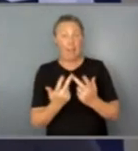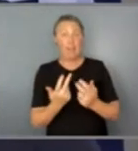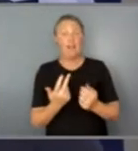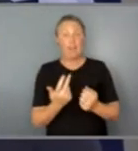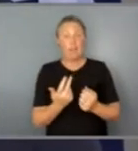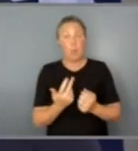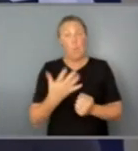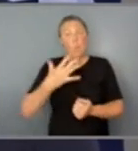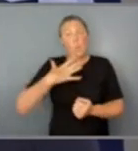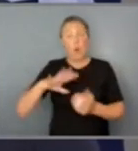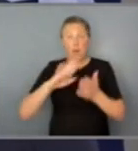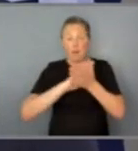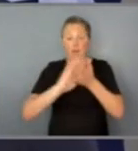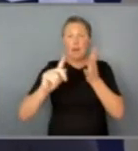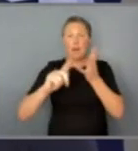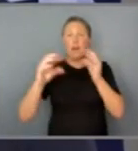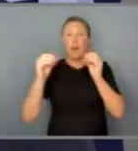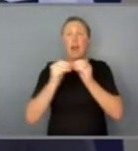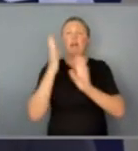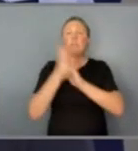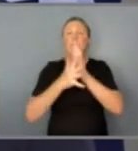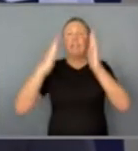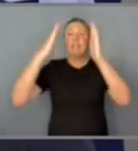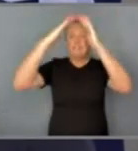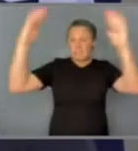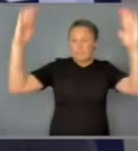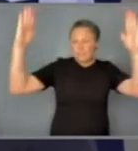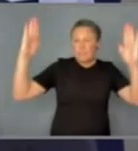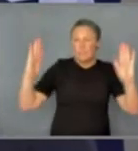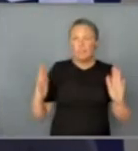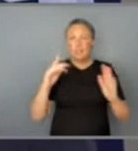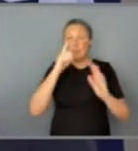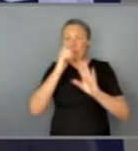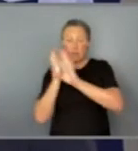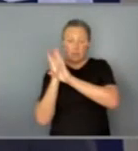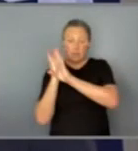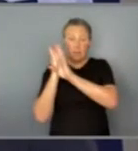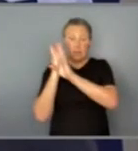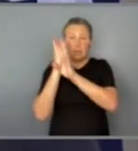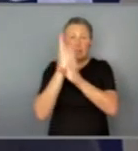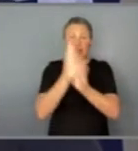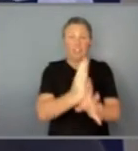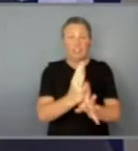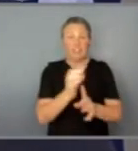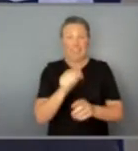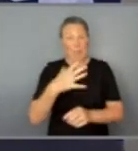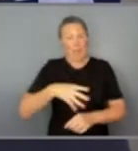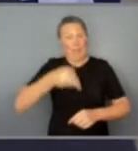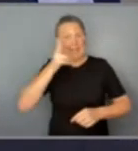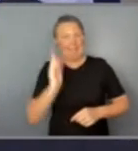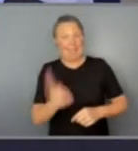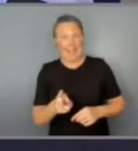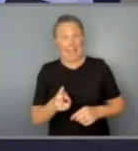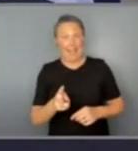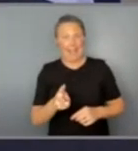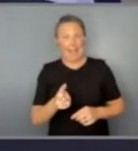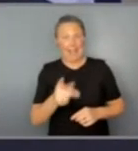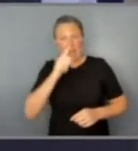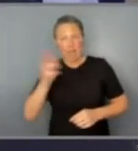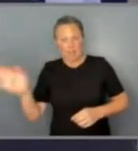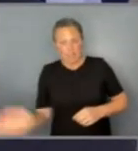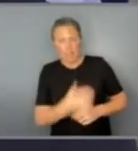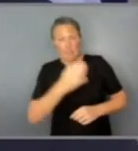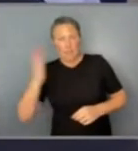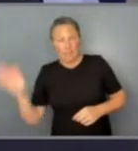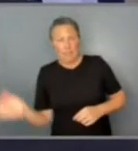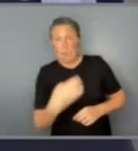hubs operational again and get them up and running so we can hit those much higher vaccination marks, which at its peak,